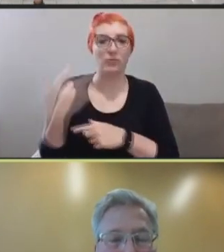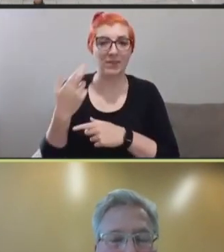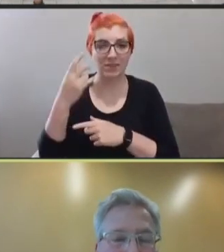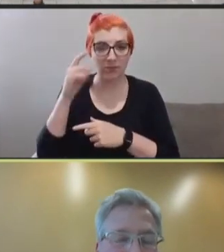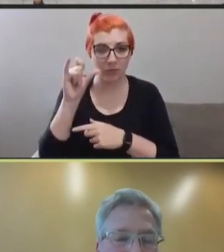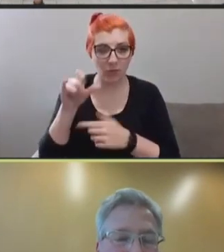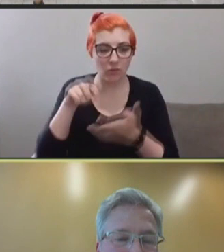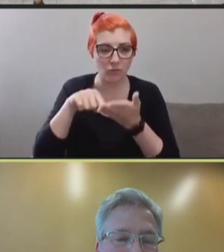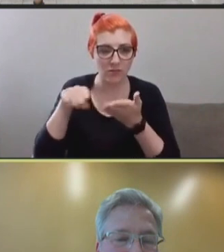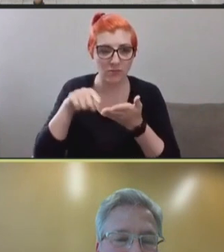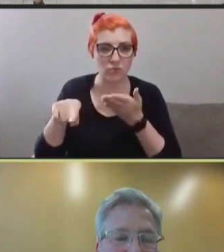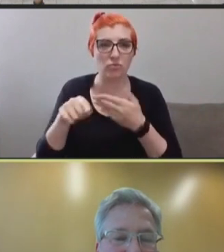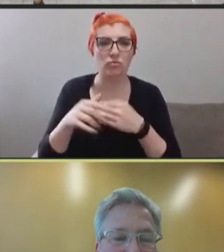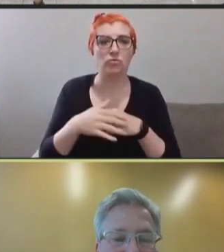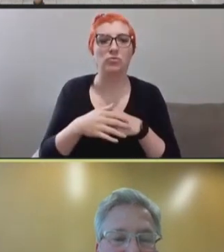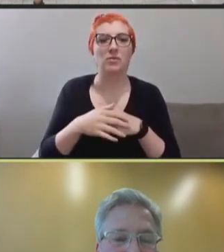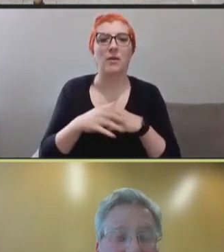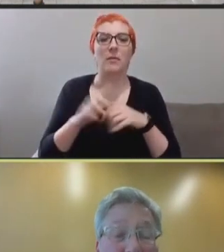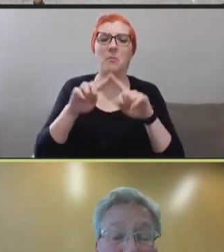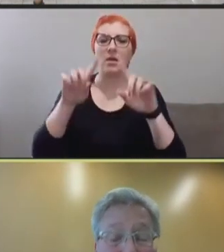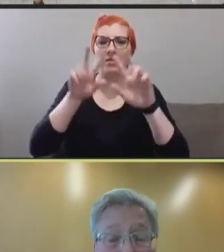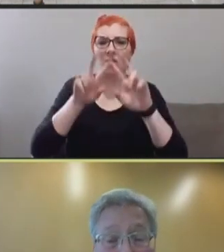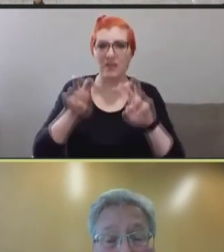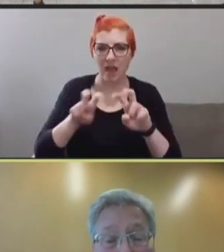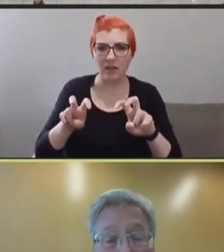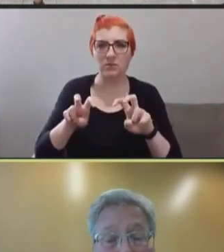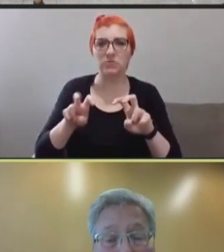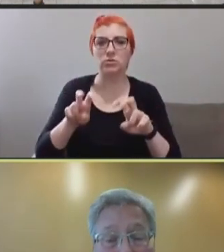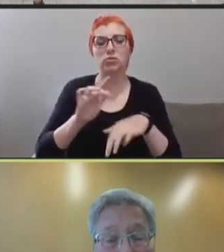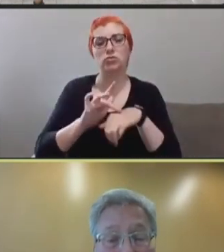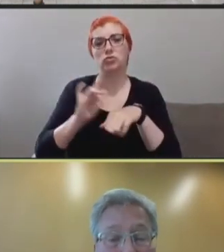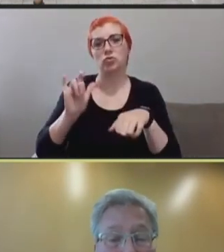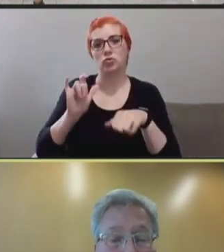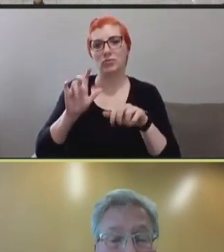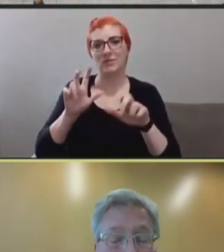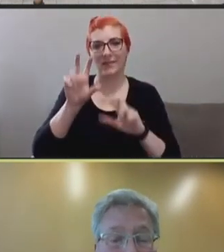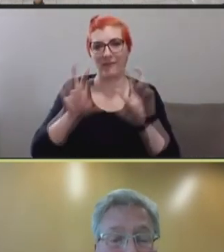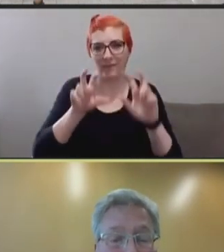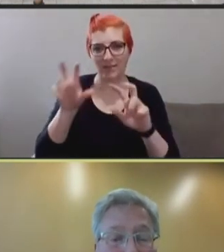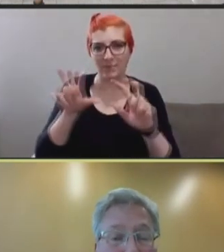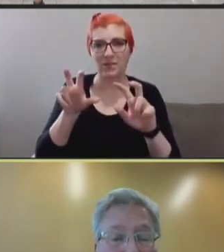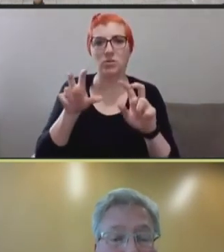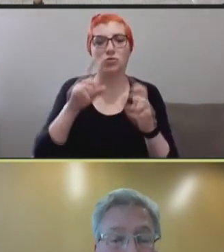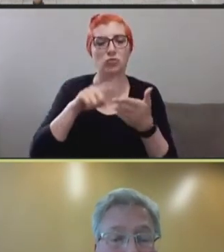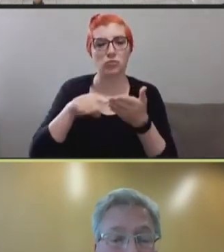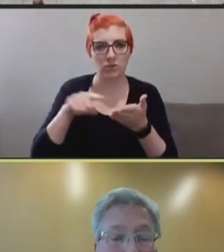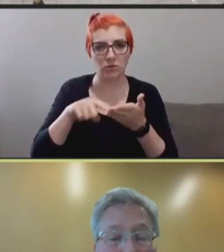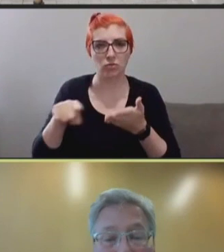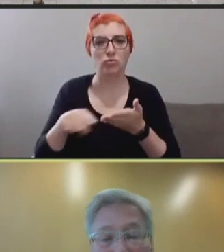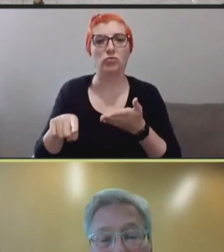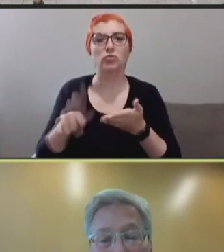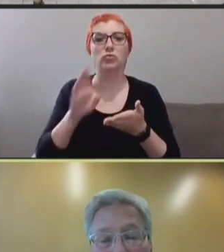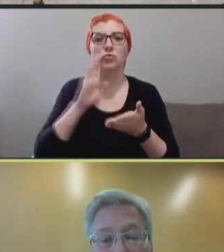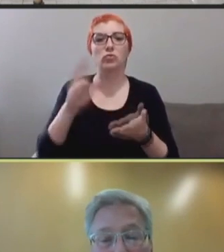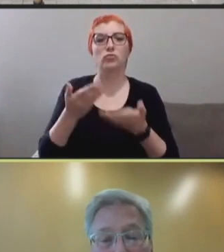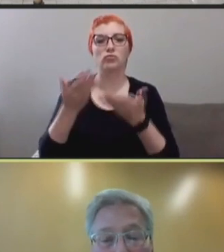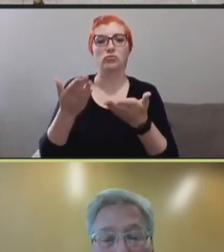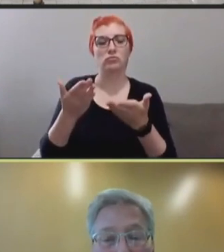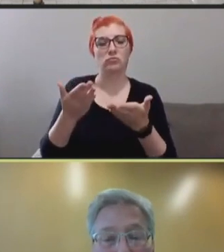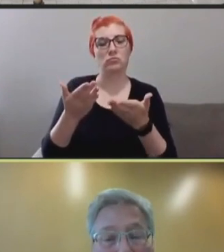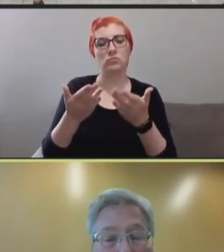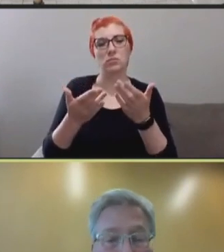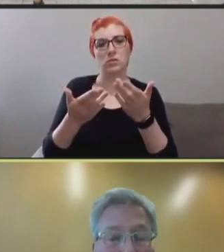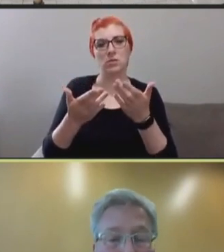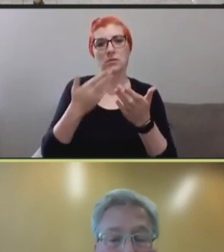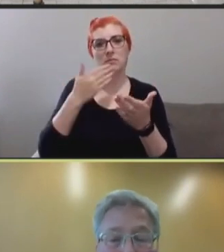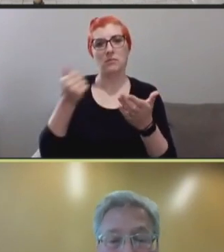the analysis suggests that investing in early stage research would offer the most promise